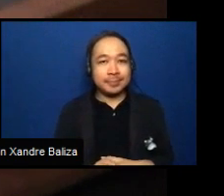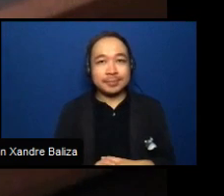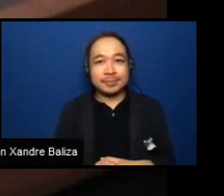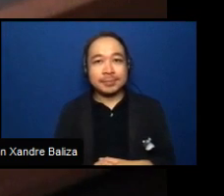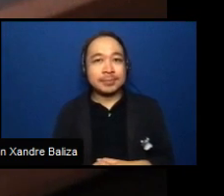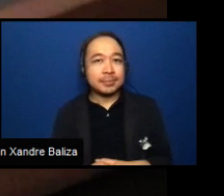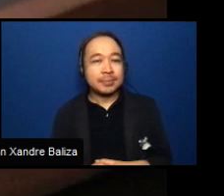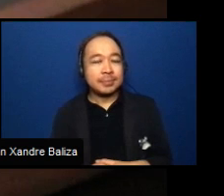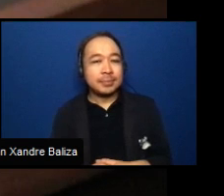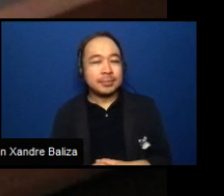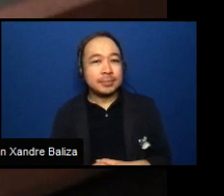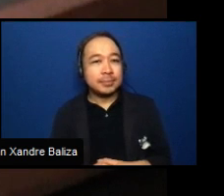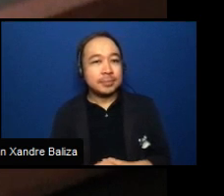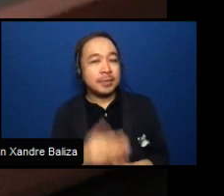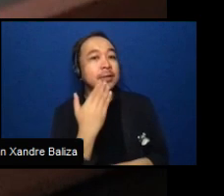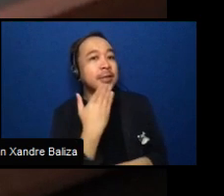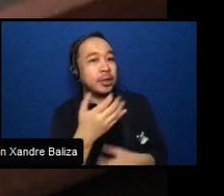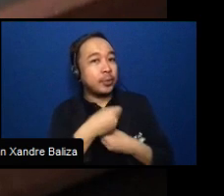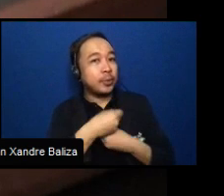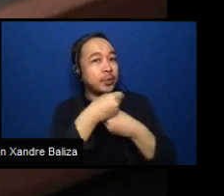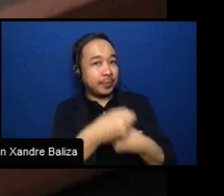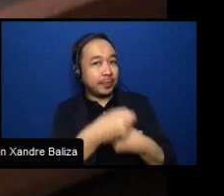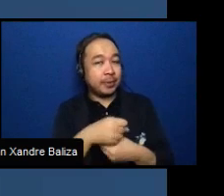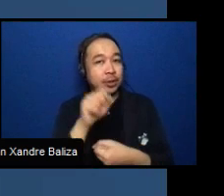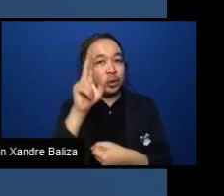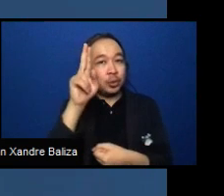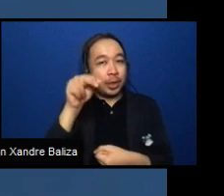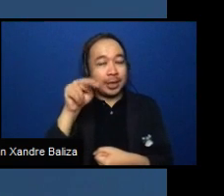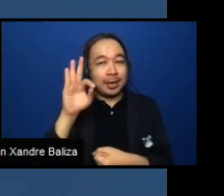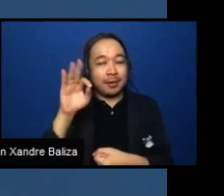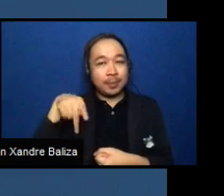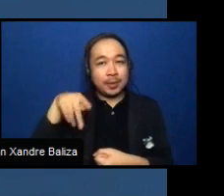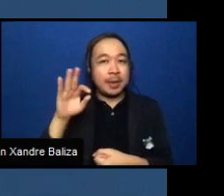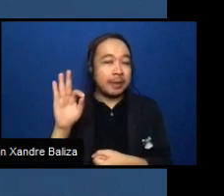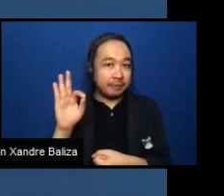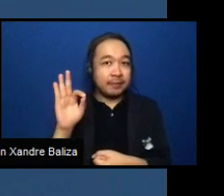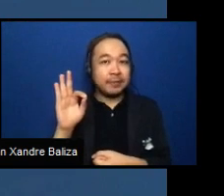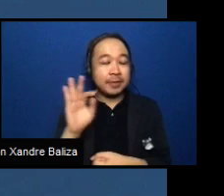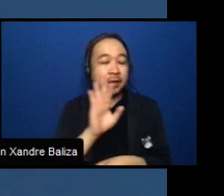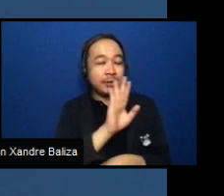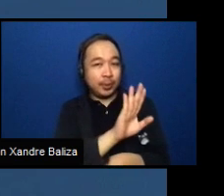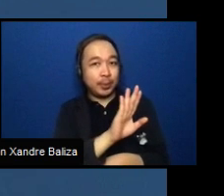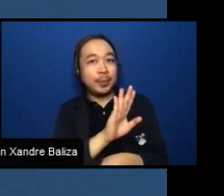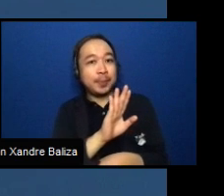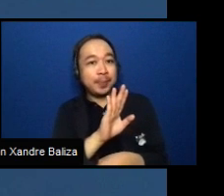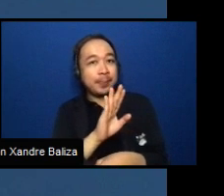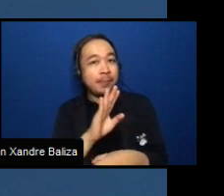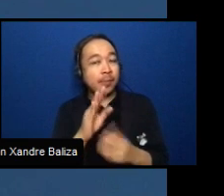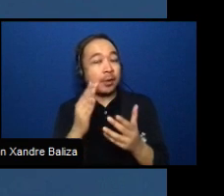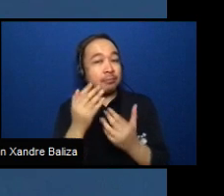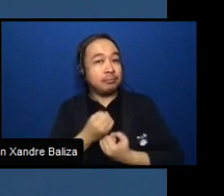I thank the distinguished representative from UNFPA for his views shared with the